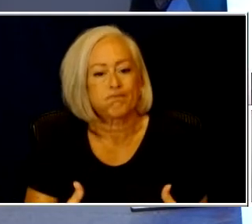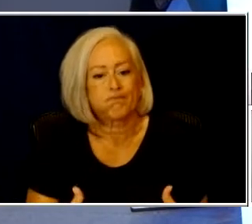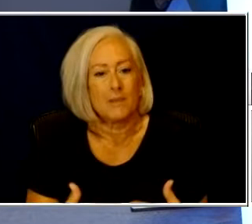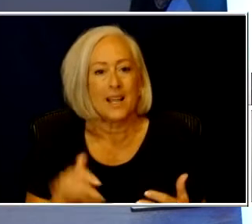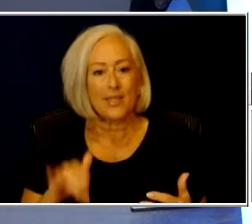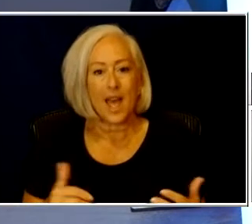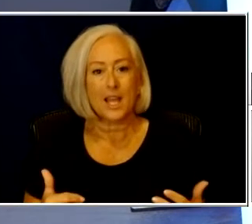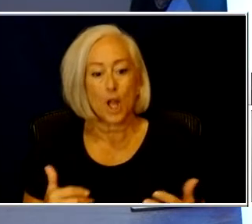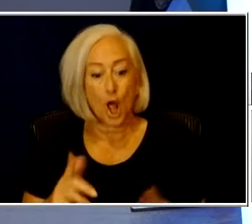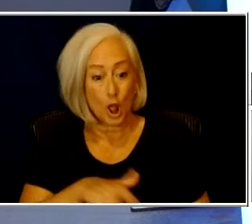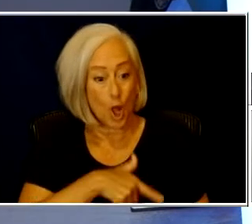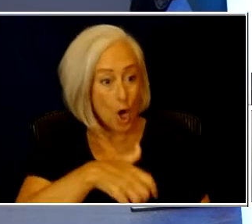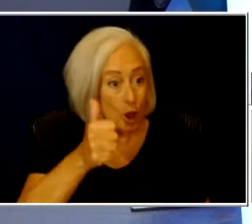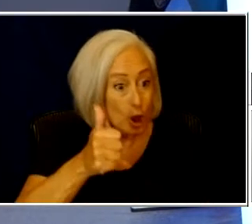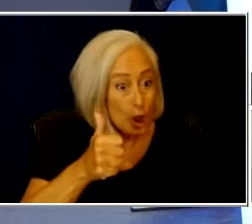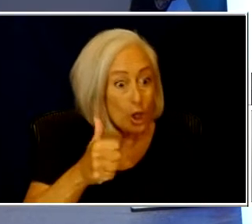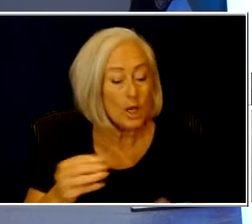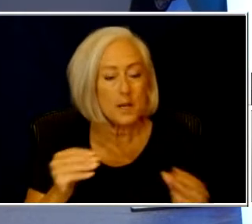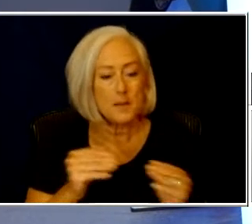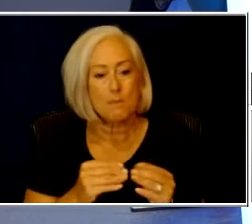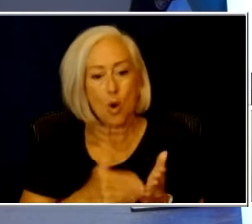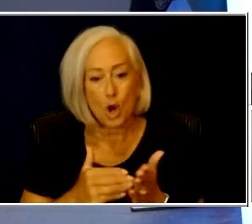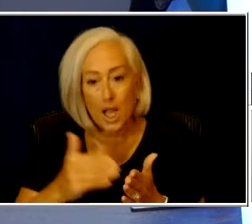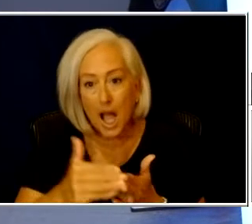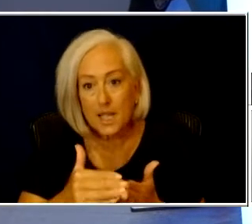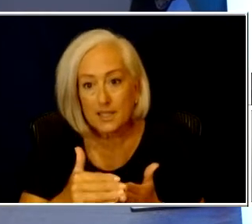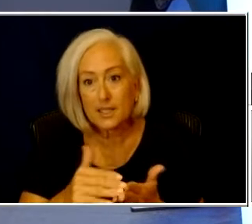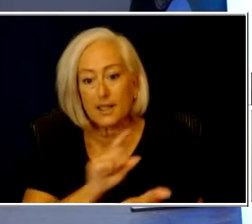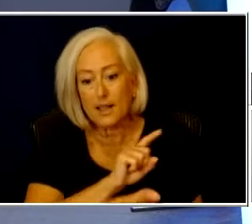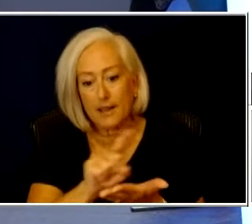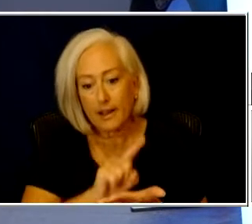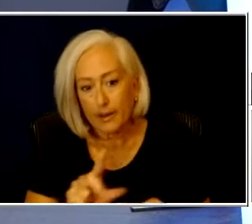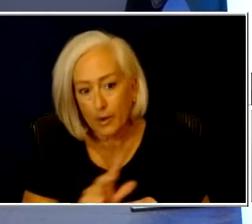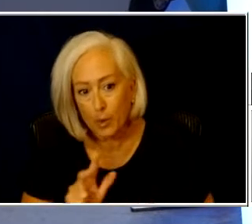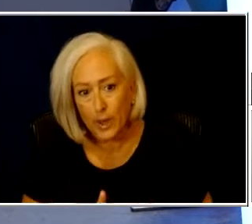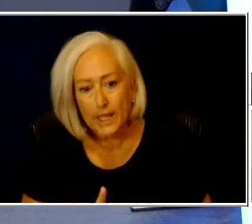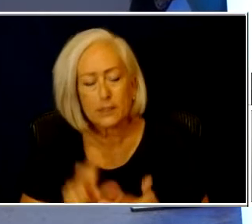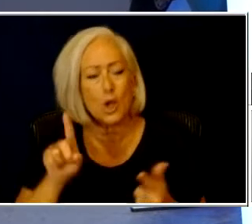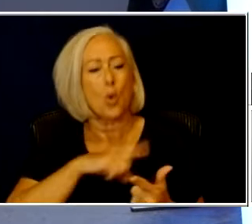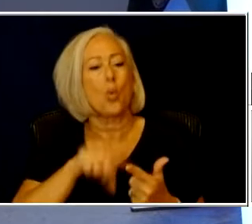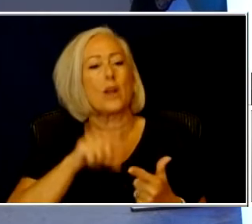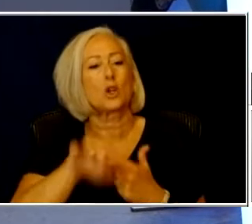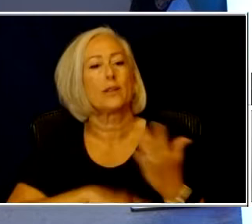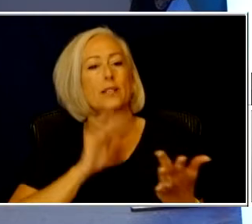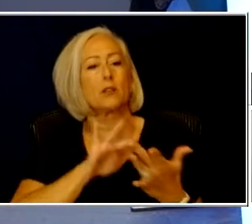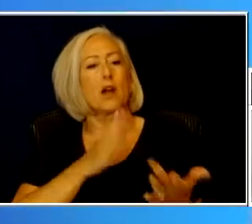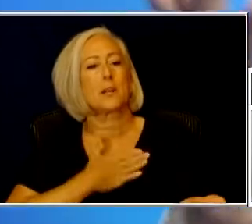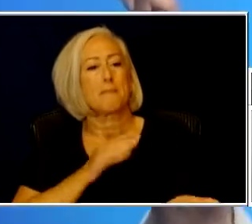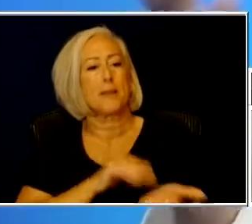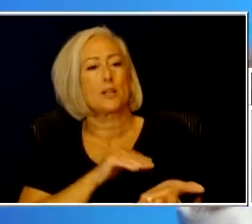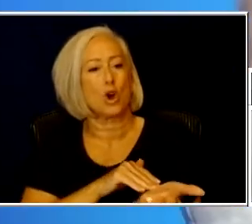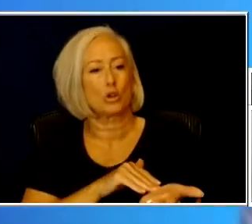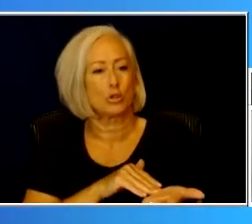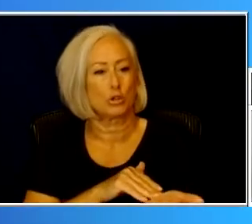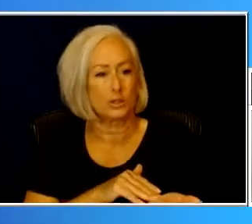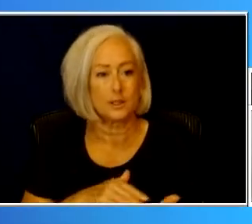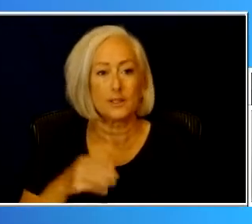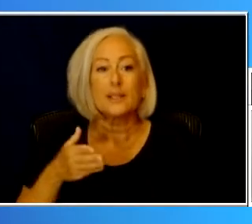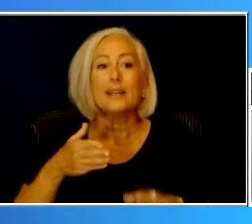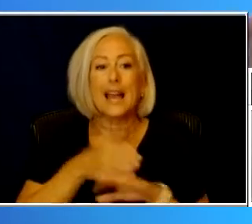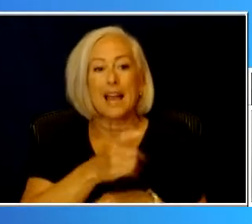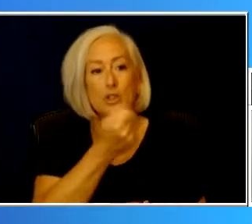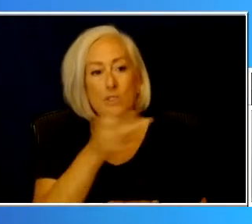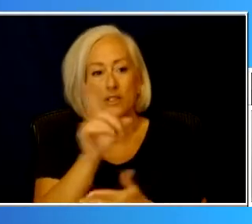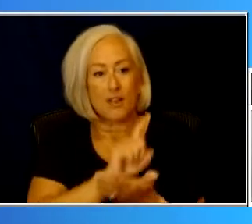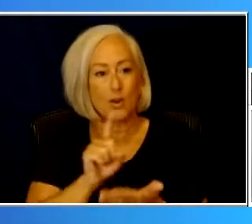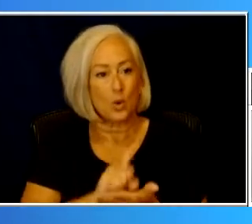constant? Is it over several weeks? When do I need to pick up the phone and get to my doctor? I would say that after several weeks, if your symptoms are